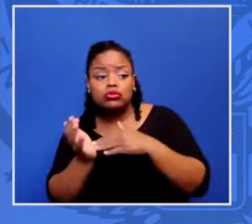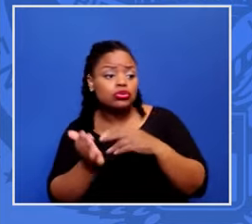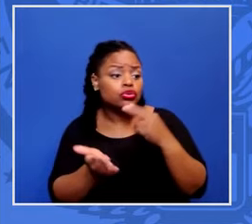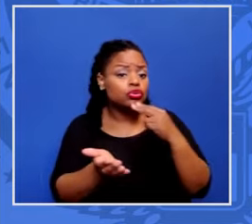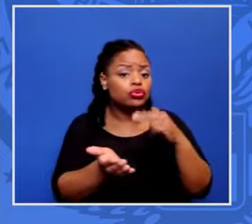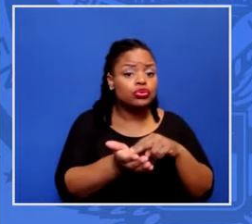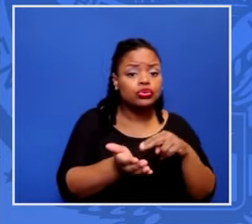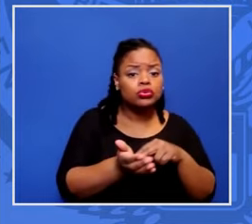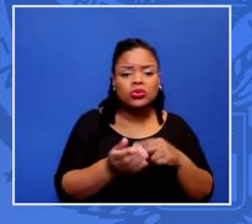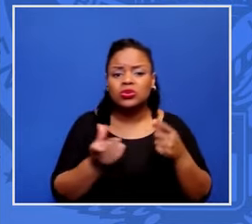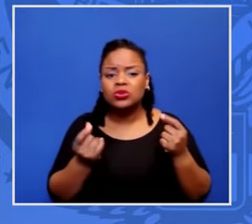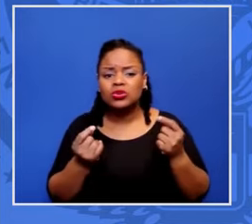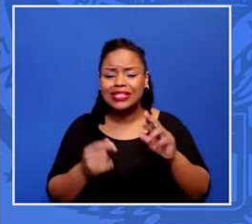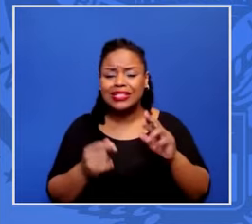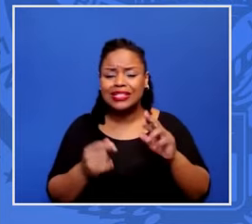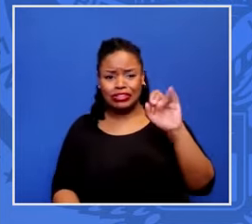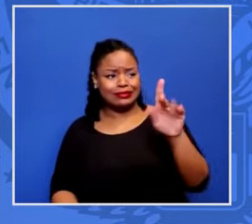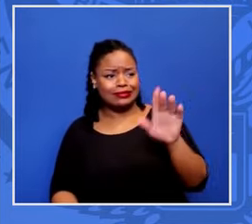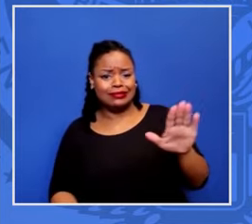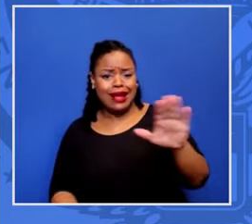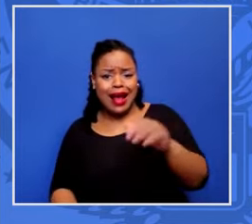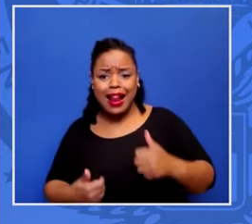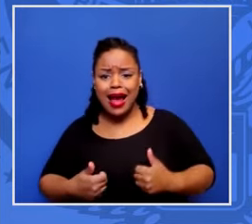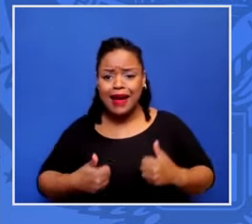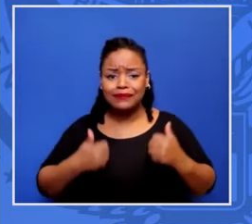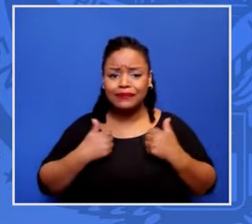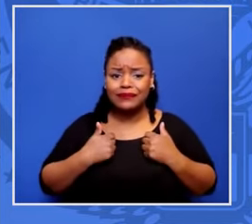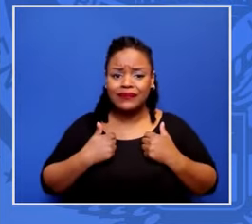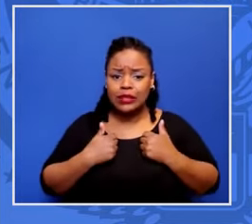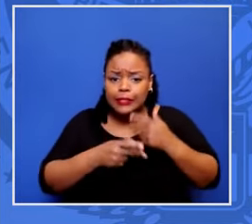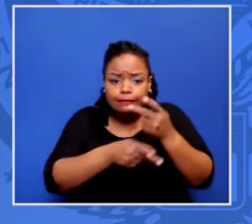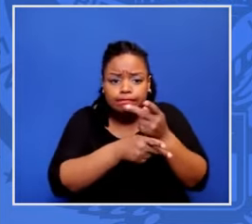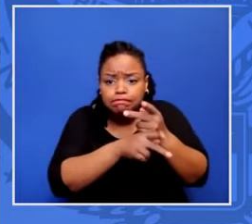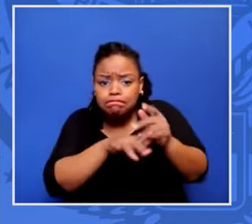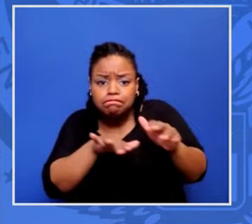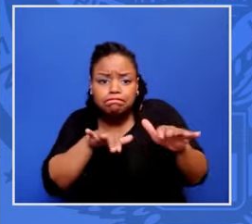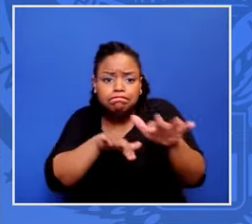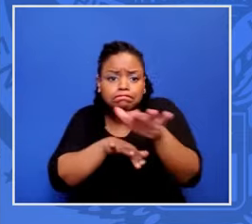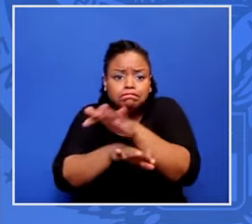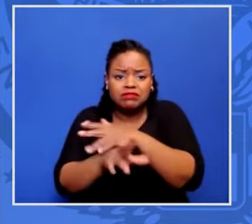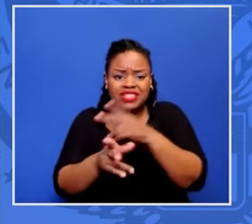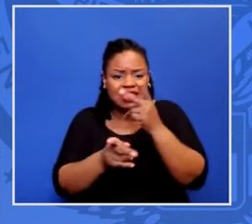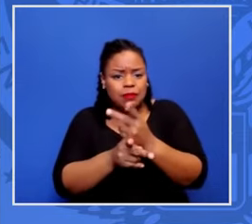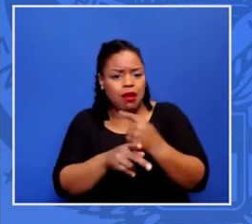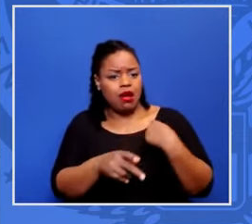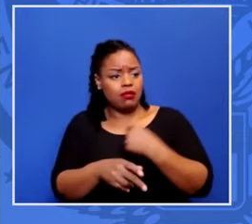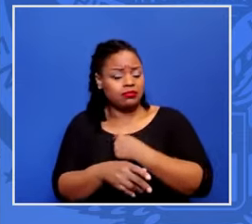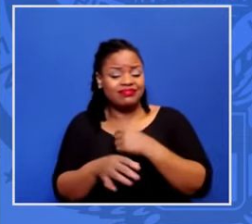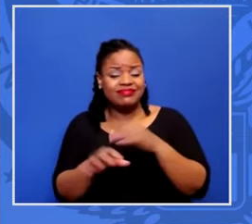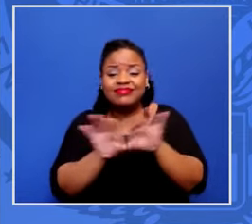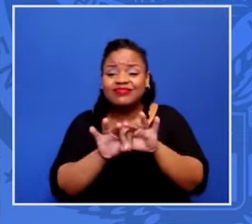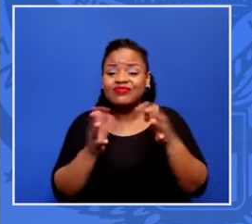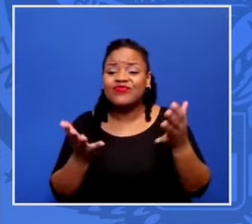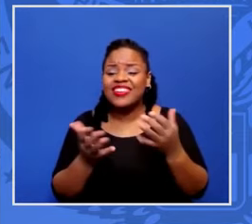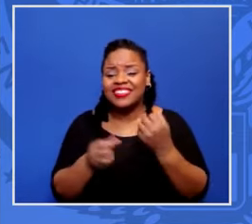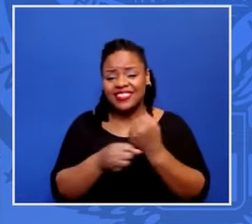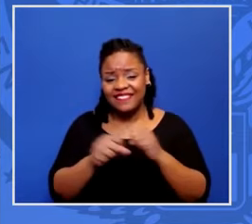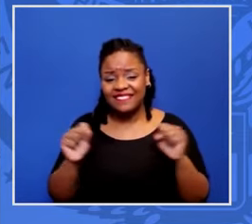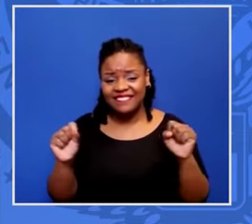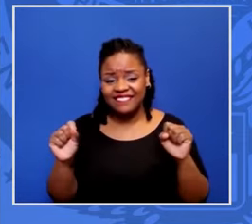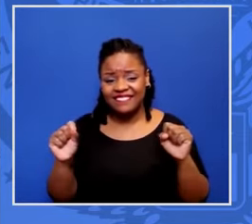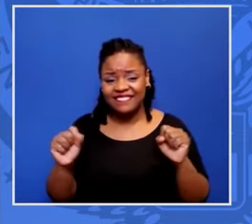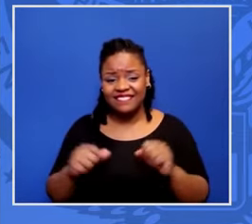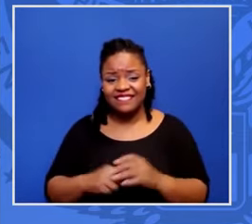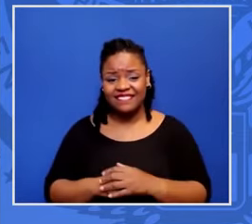did, to keep us safe and attend to our ailments. The toll of these weeks of 24-hour shifts was